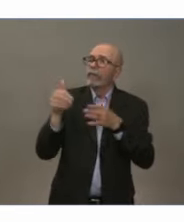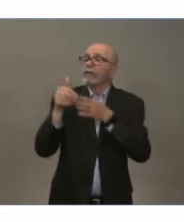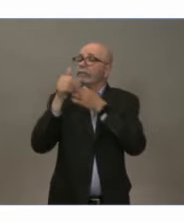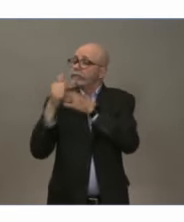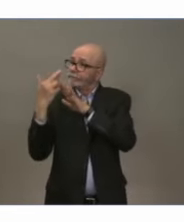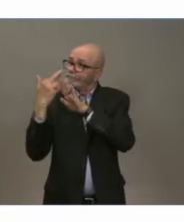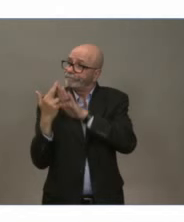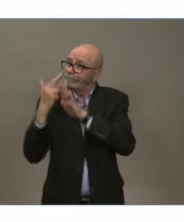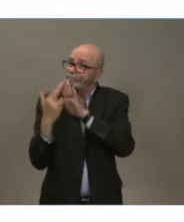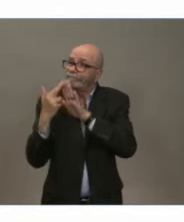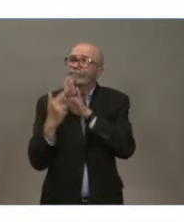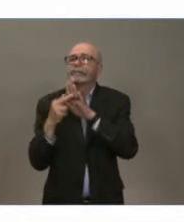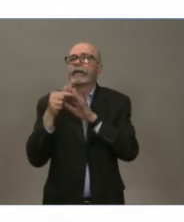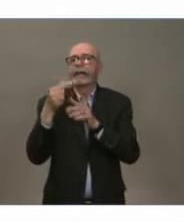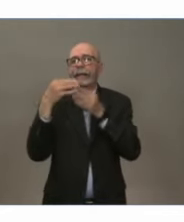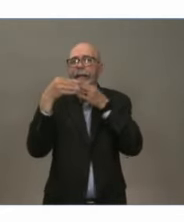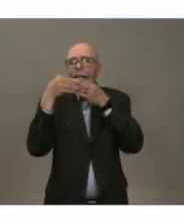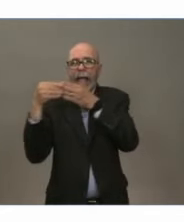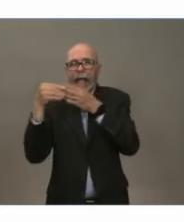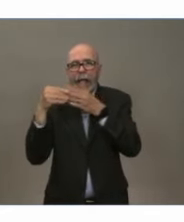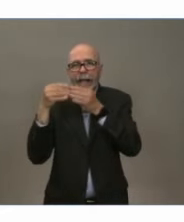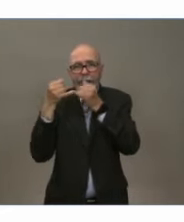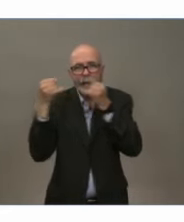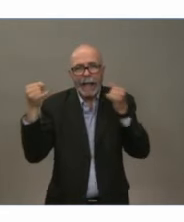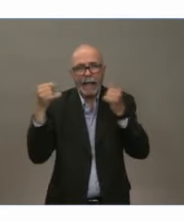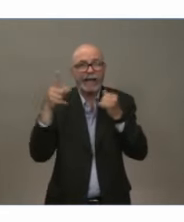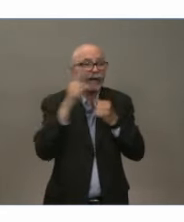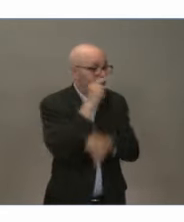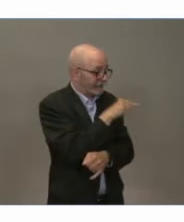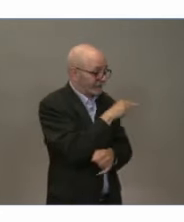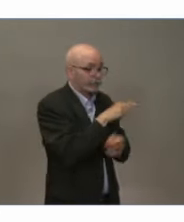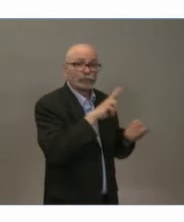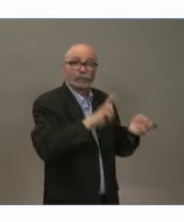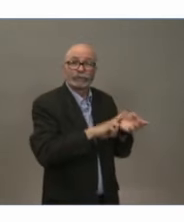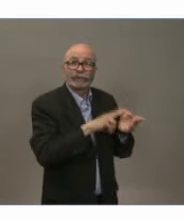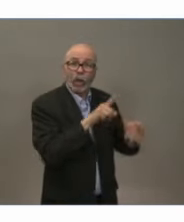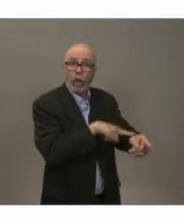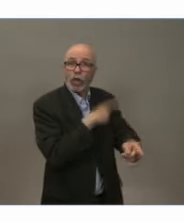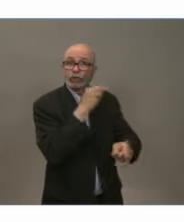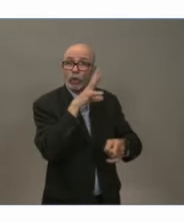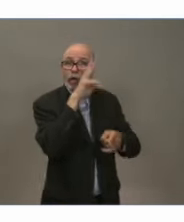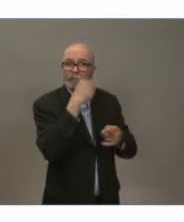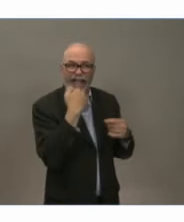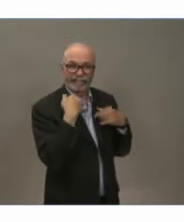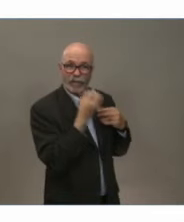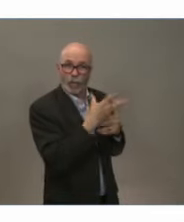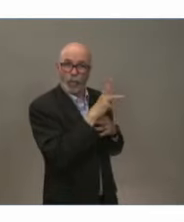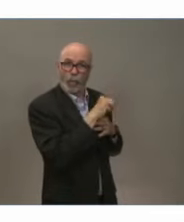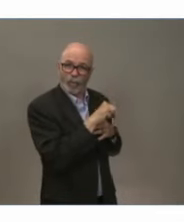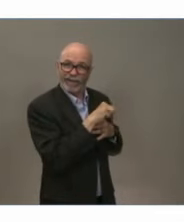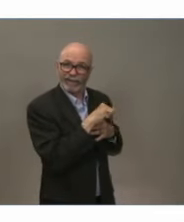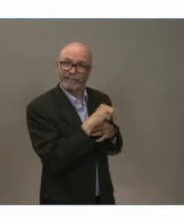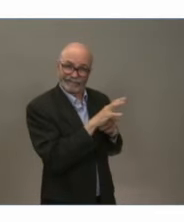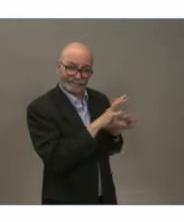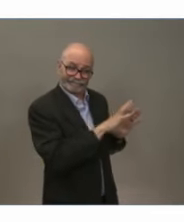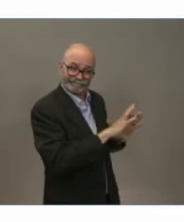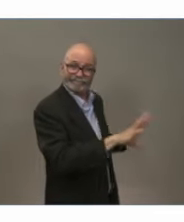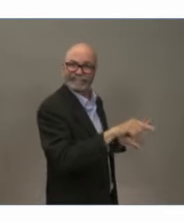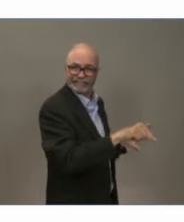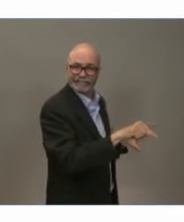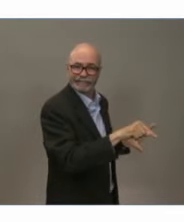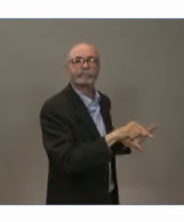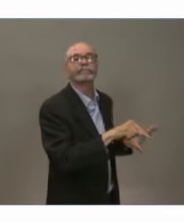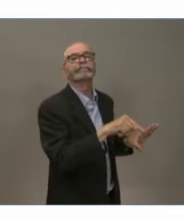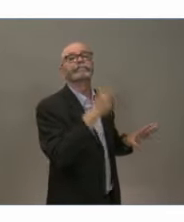time in our long-term care facilities, and we've done this for the outbreaks we had and we'll continue to do it, we have a